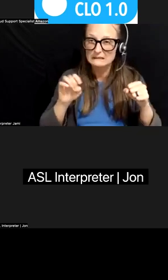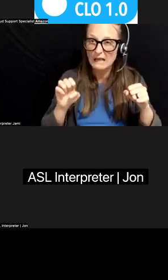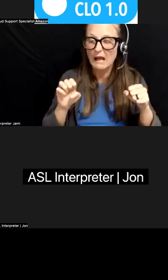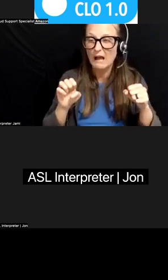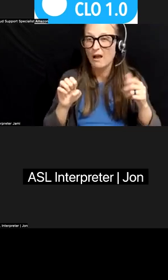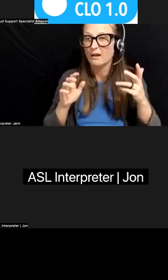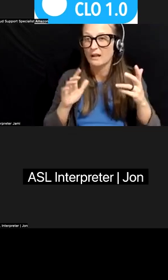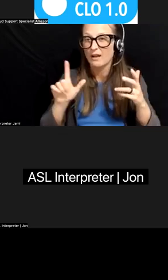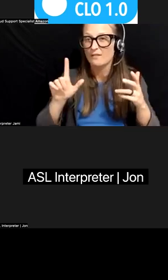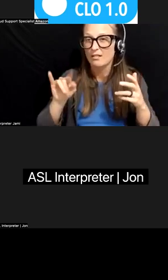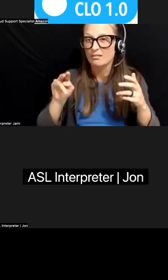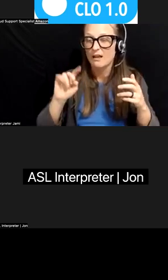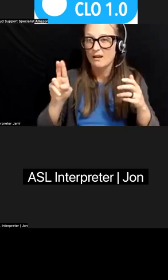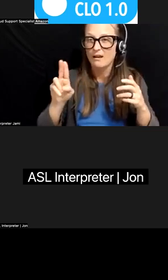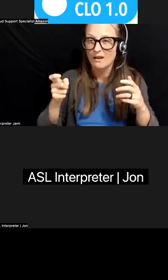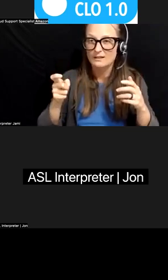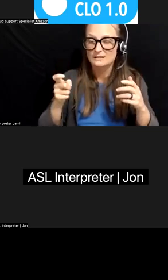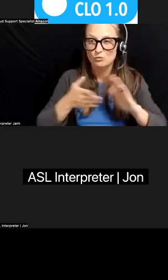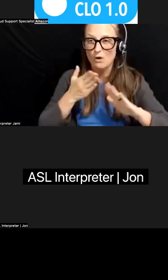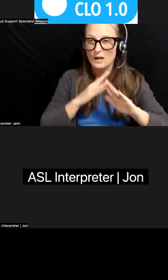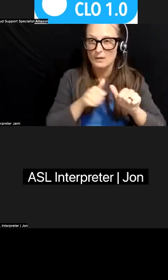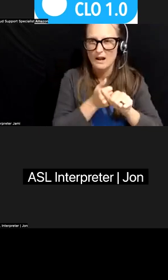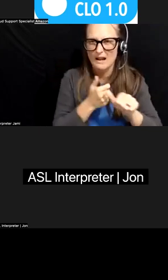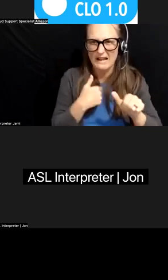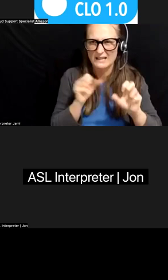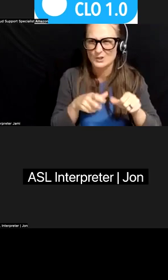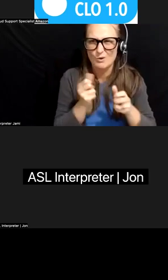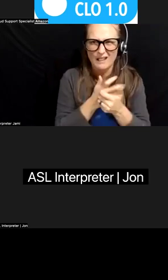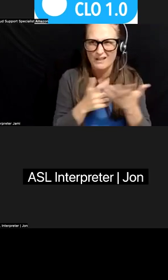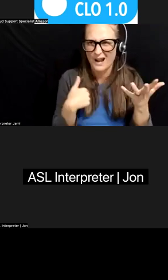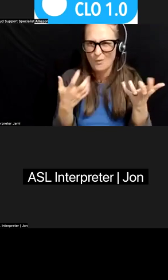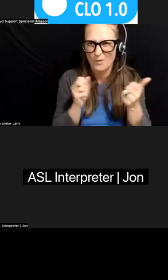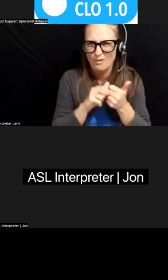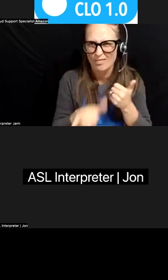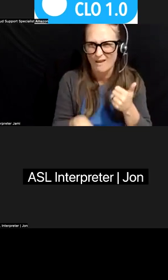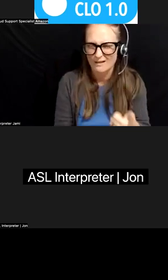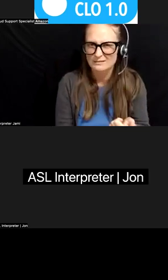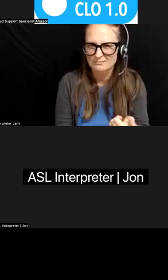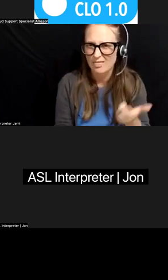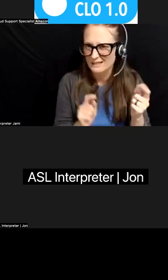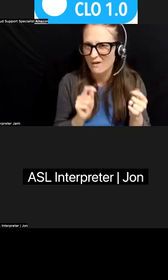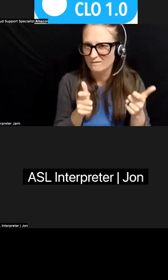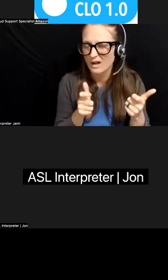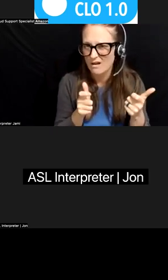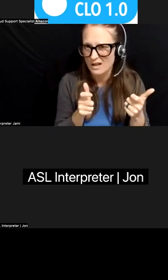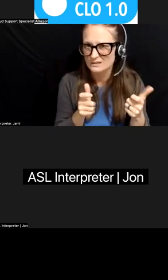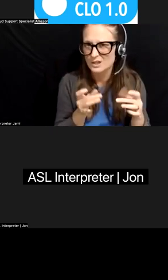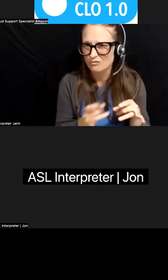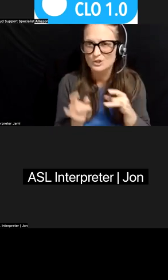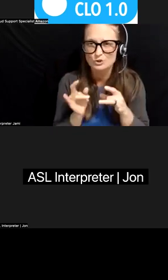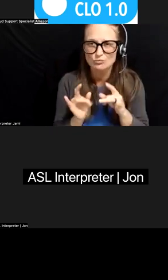Linux running behind it. I can do almost anything I want with that. That's how quickly it is and